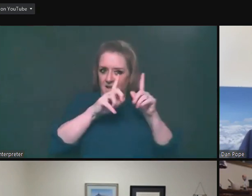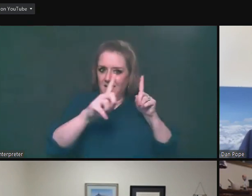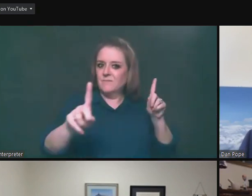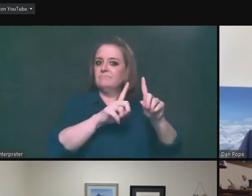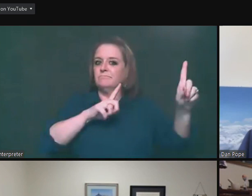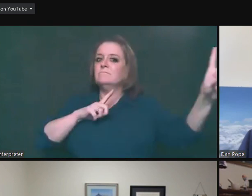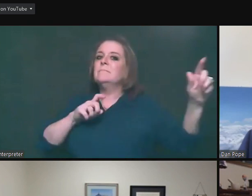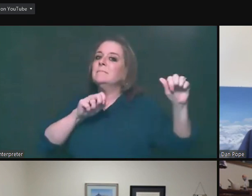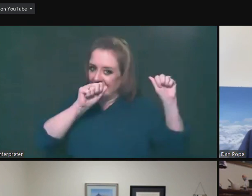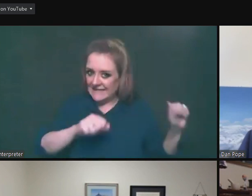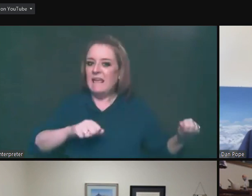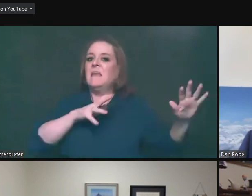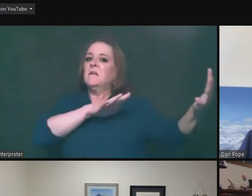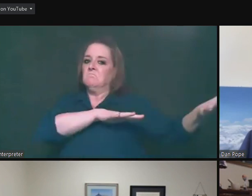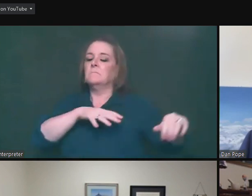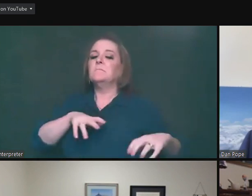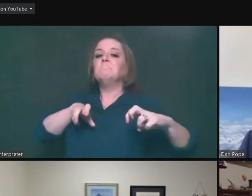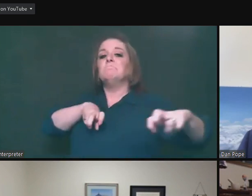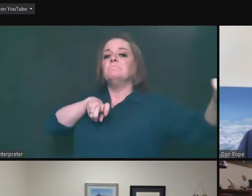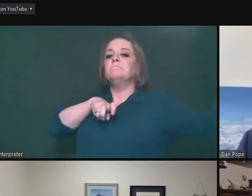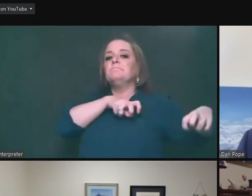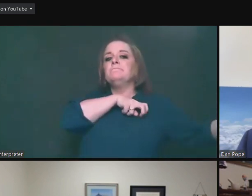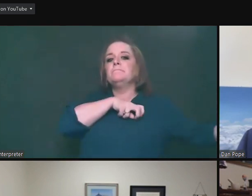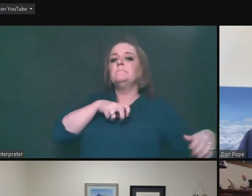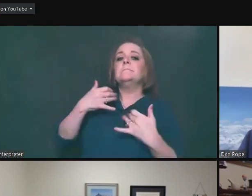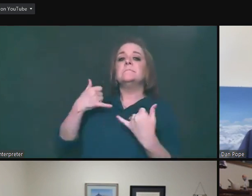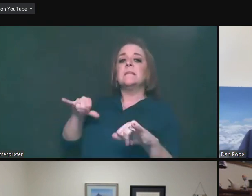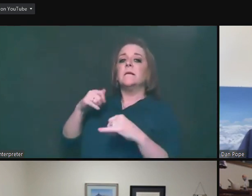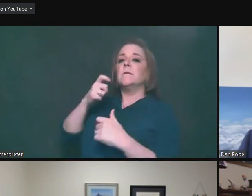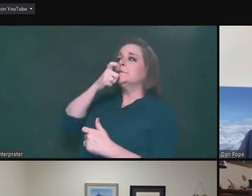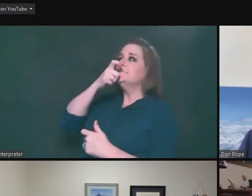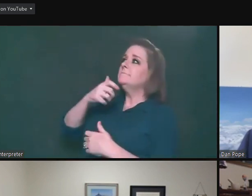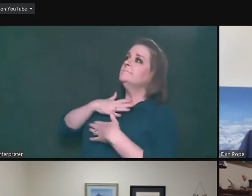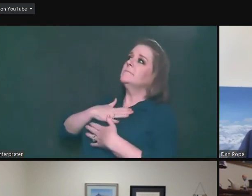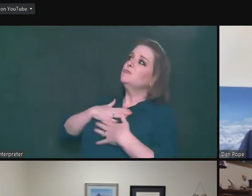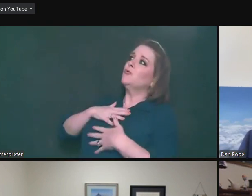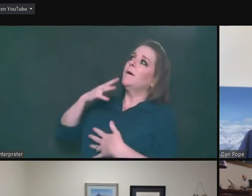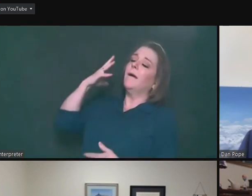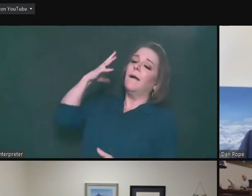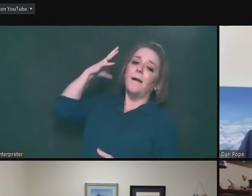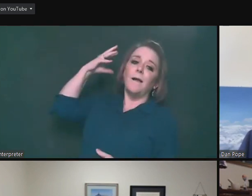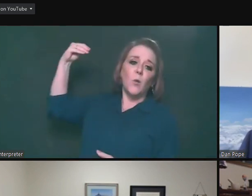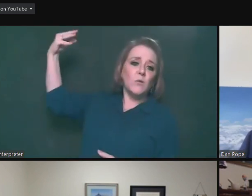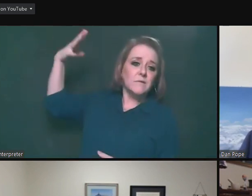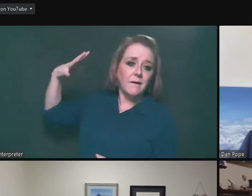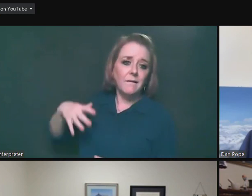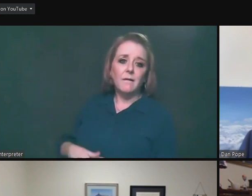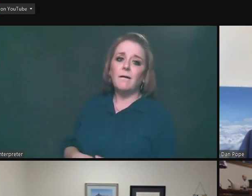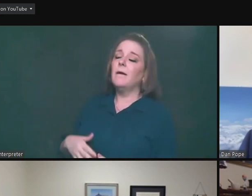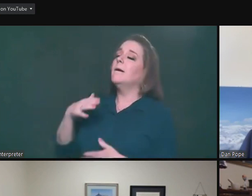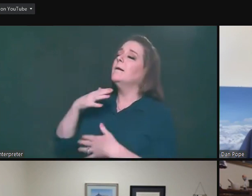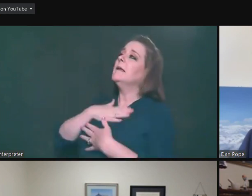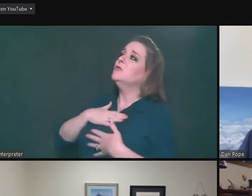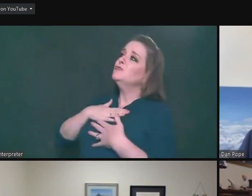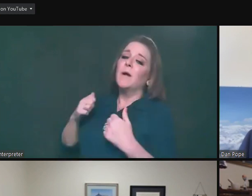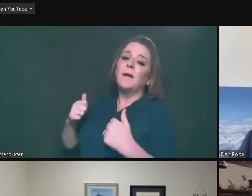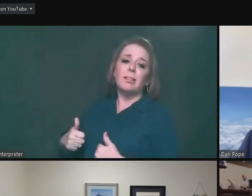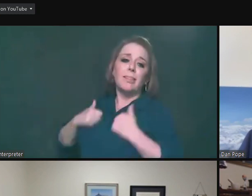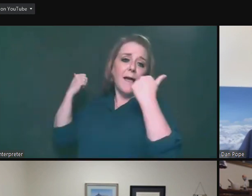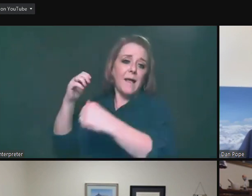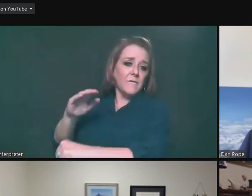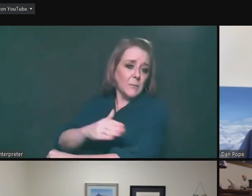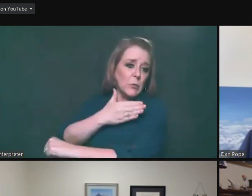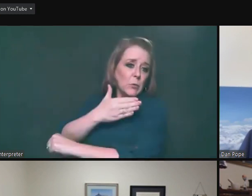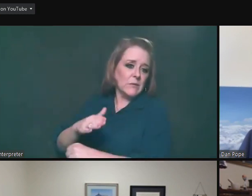other, and still being able to enjoy being outside, still being able to enjoy the live music